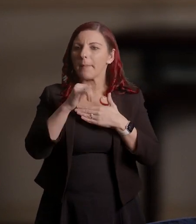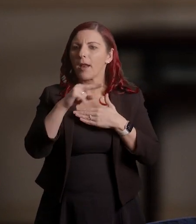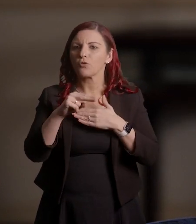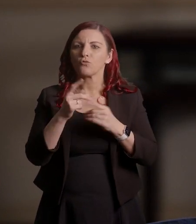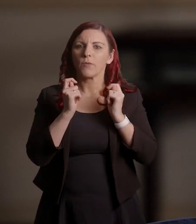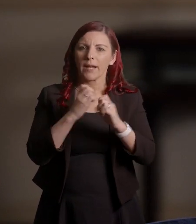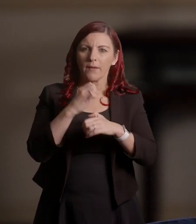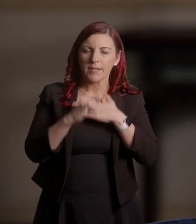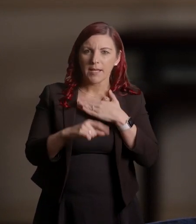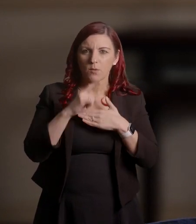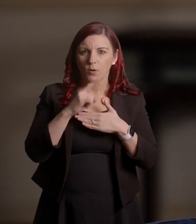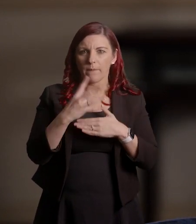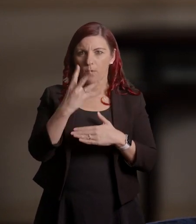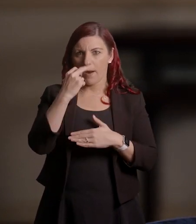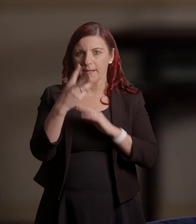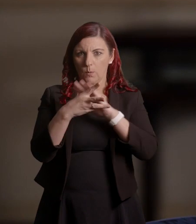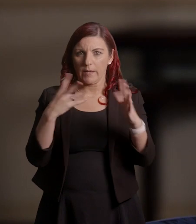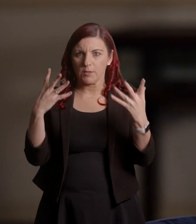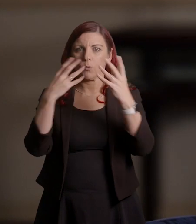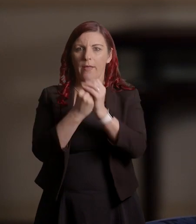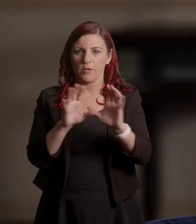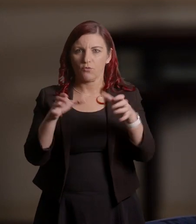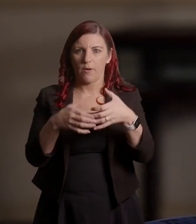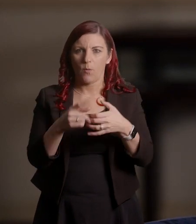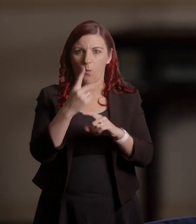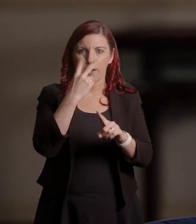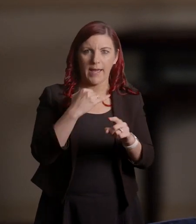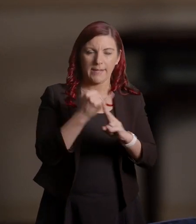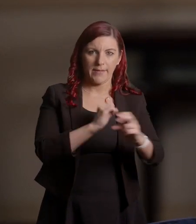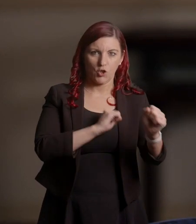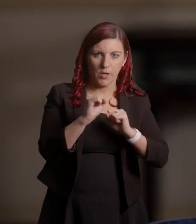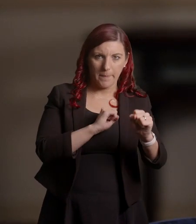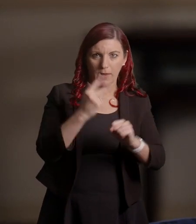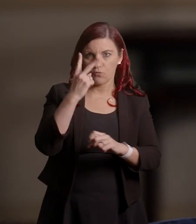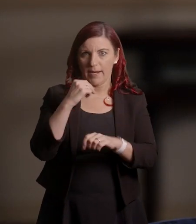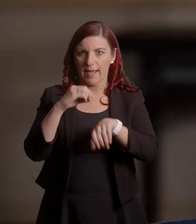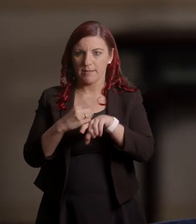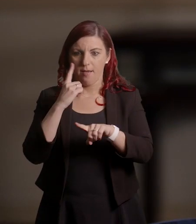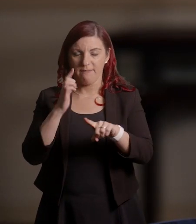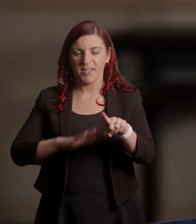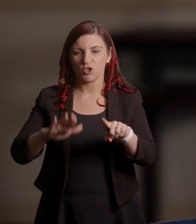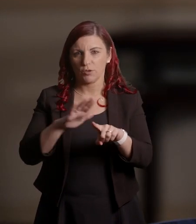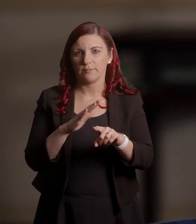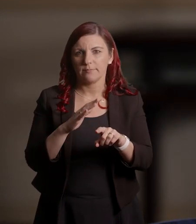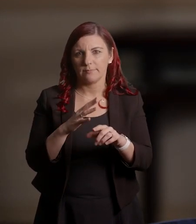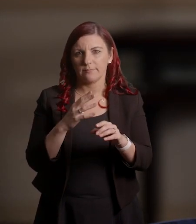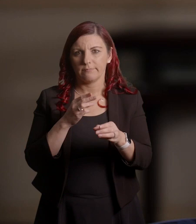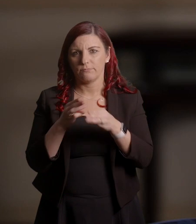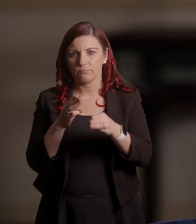but we're 4 nights a week together collectively as a group. So 1 night in the gym, and then 3 nights on the